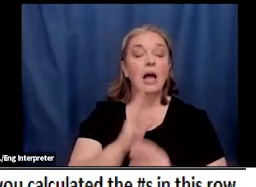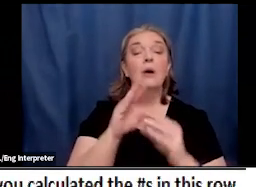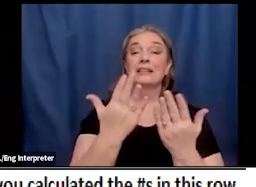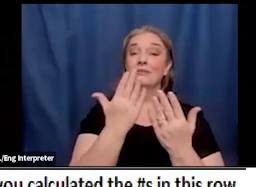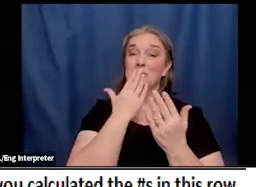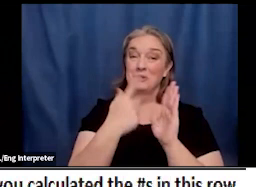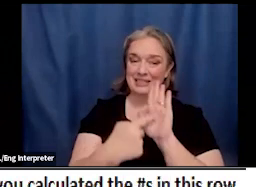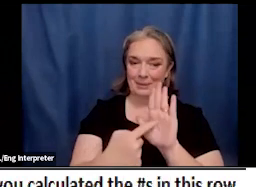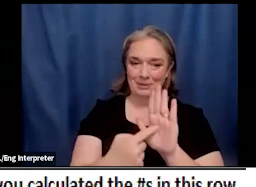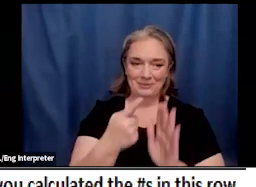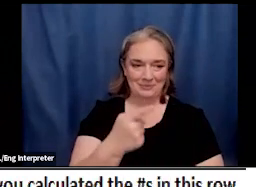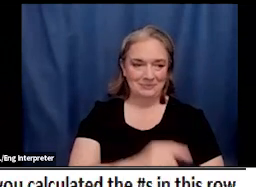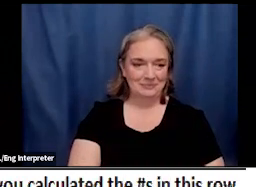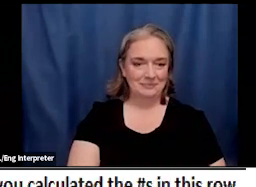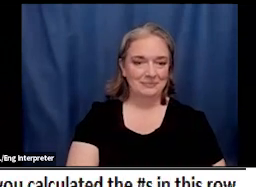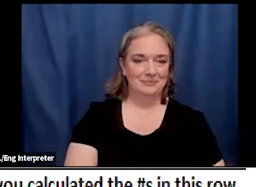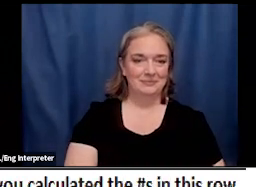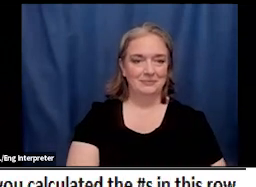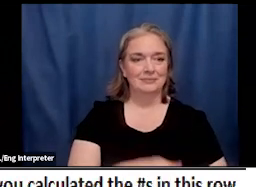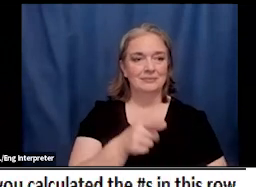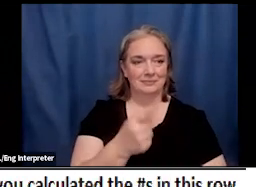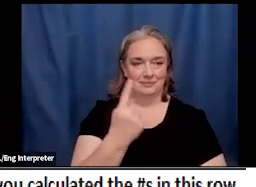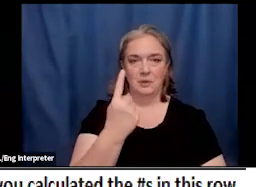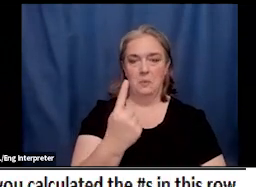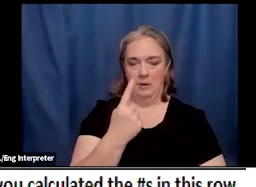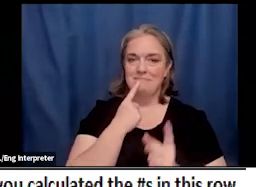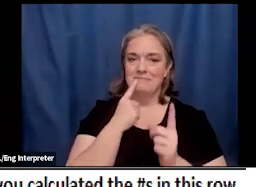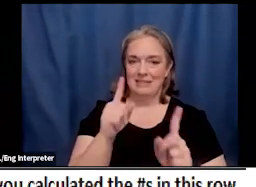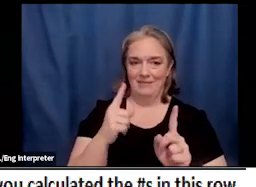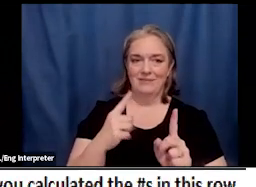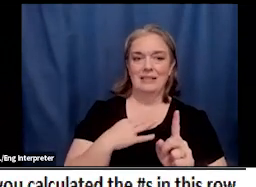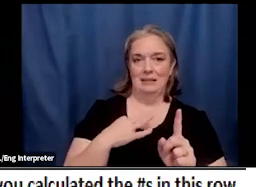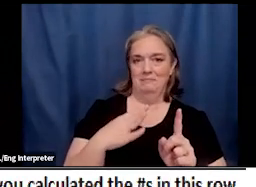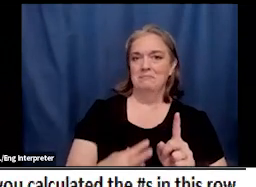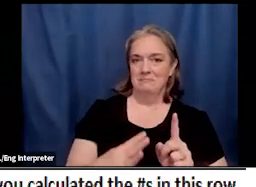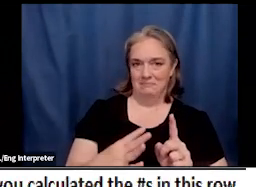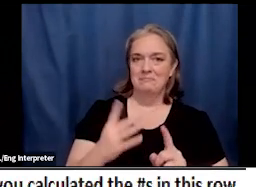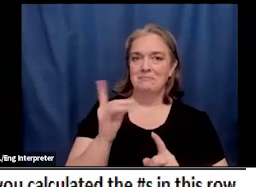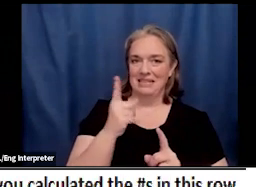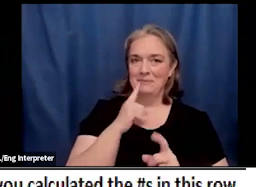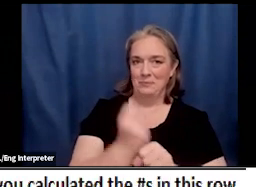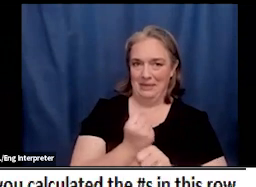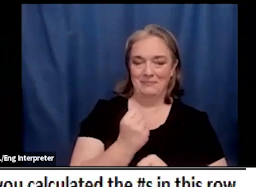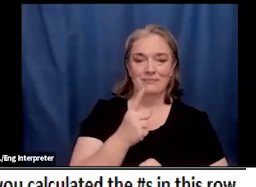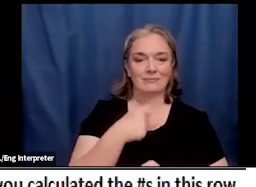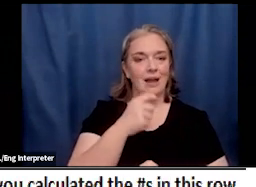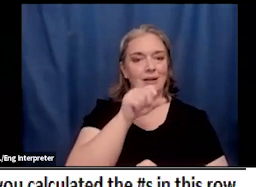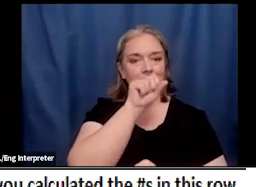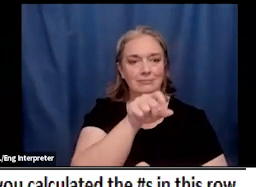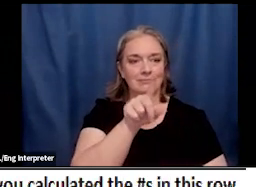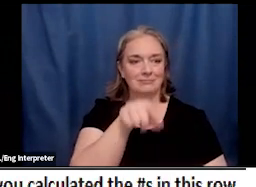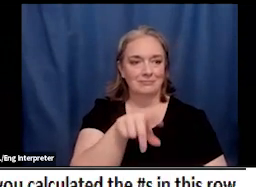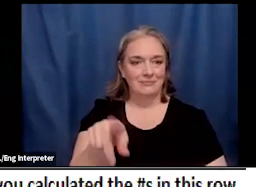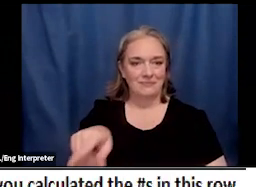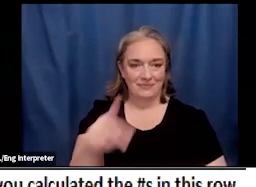of a budget. So this comes from a successful grant recipient application. And what I love about this budget is that you